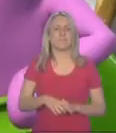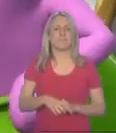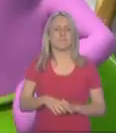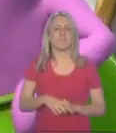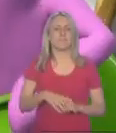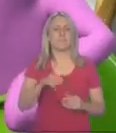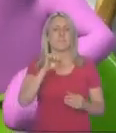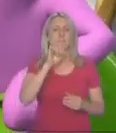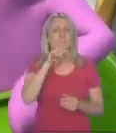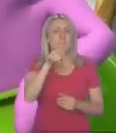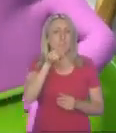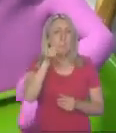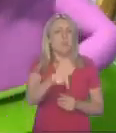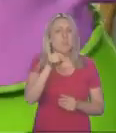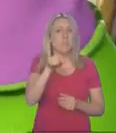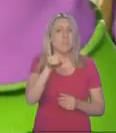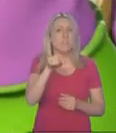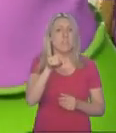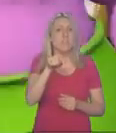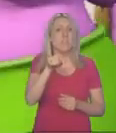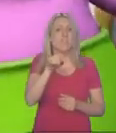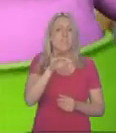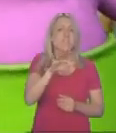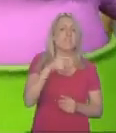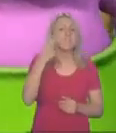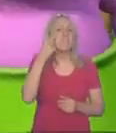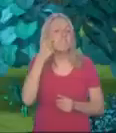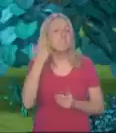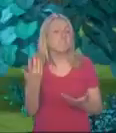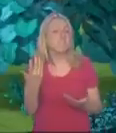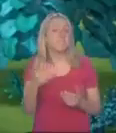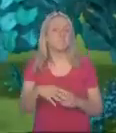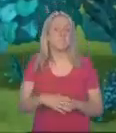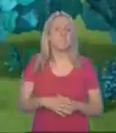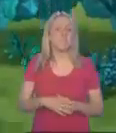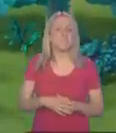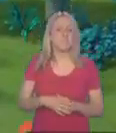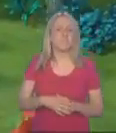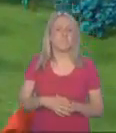have a button on it, Pie? Well, we'll see.